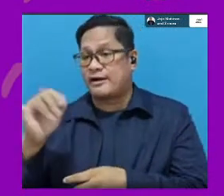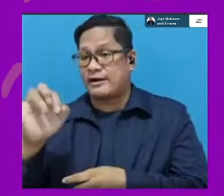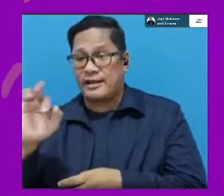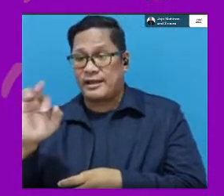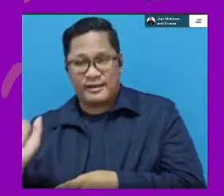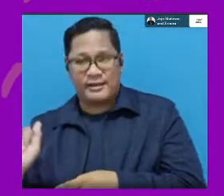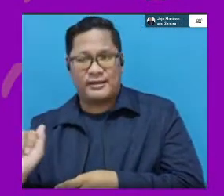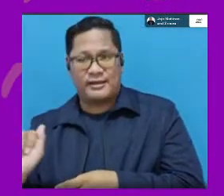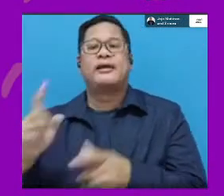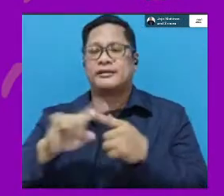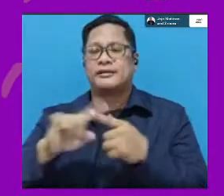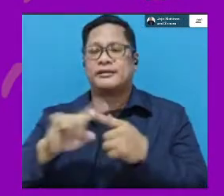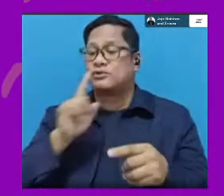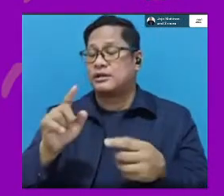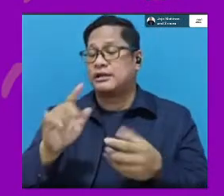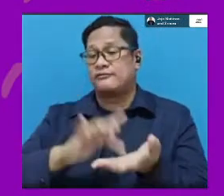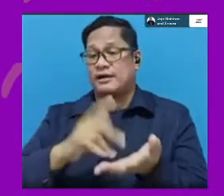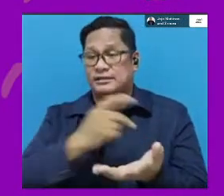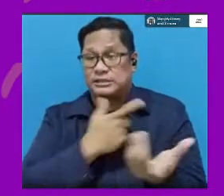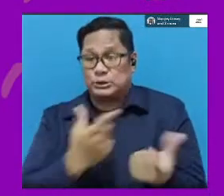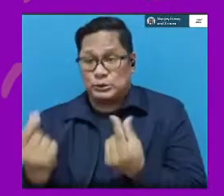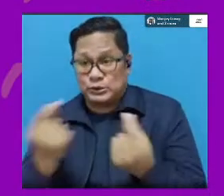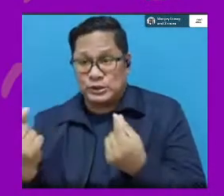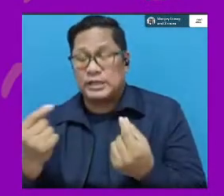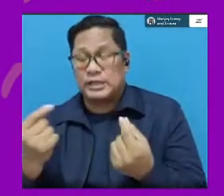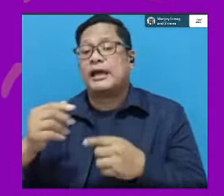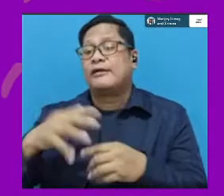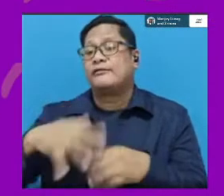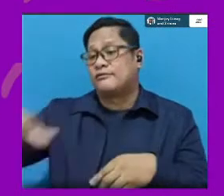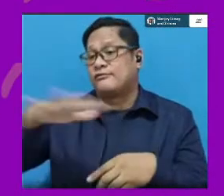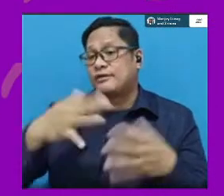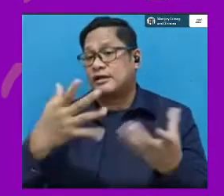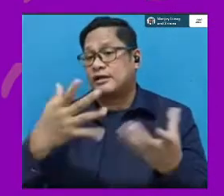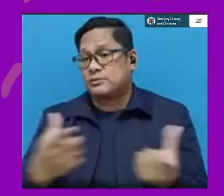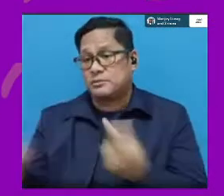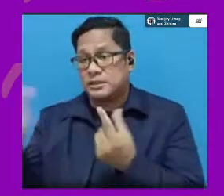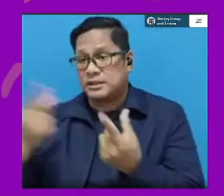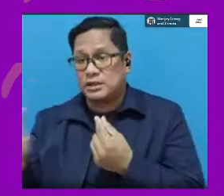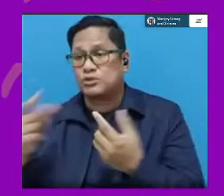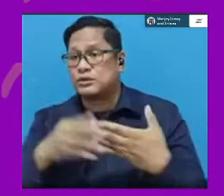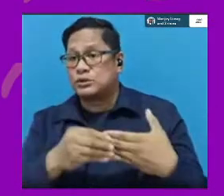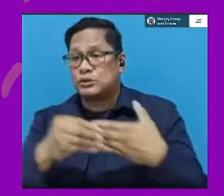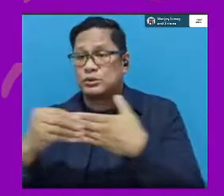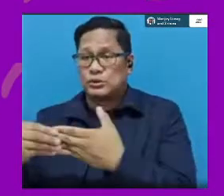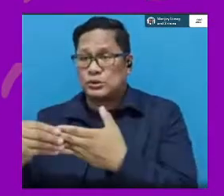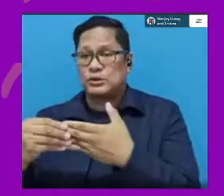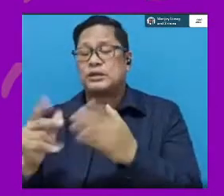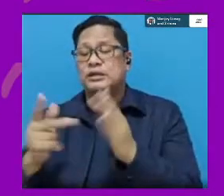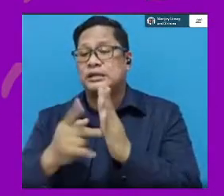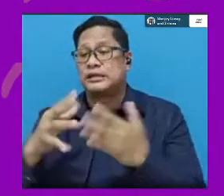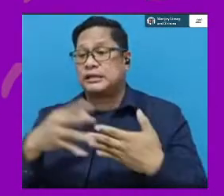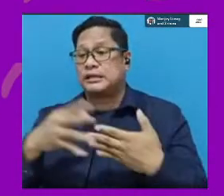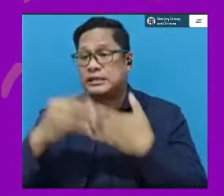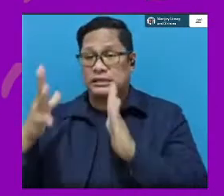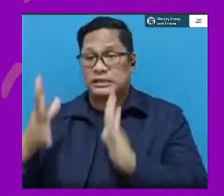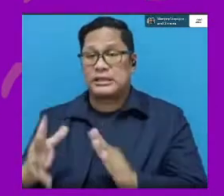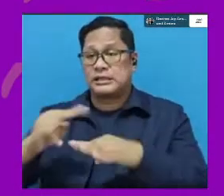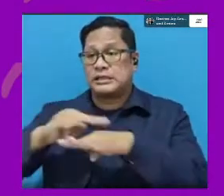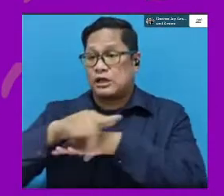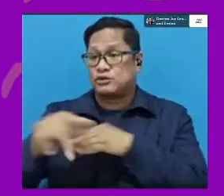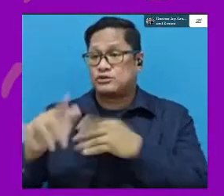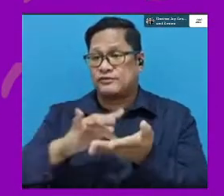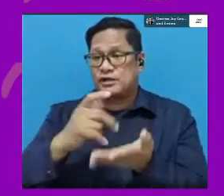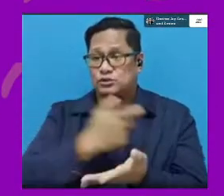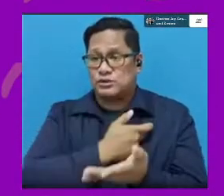the vaccine rollout and field implementation is being led by one of the key leaders in the National Vaccine